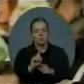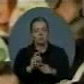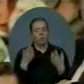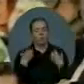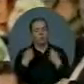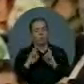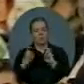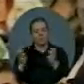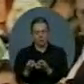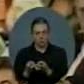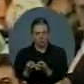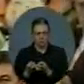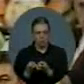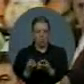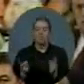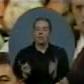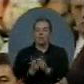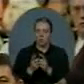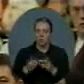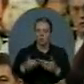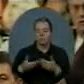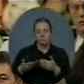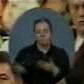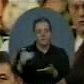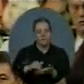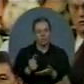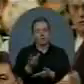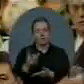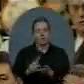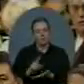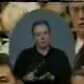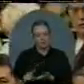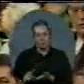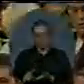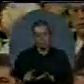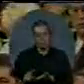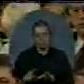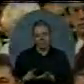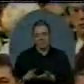have taken place. There will be more meetings taking place within a couple of weeks, Mr. Speaker. And of course, we're working towards solutions.